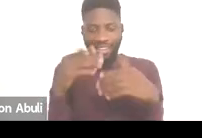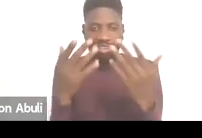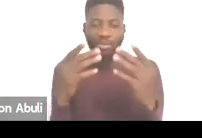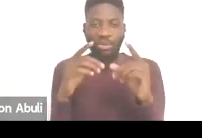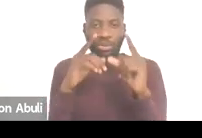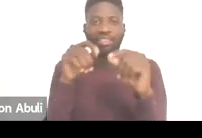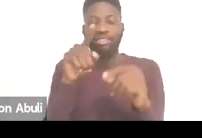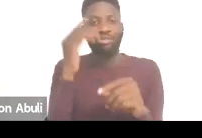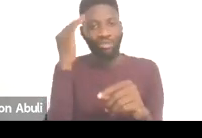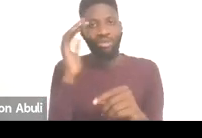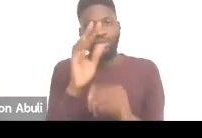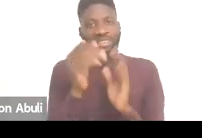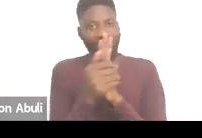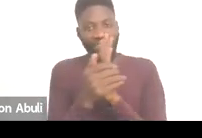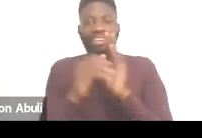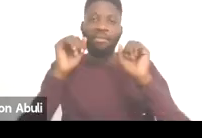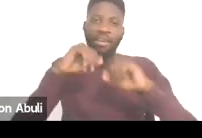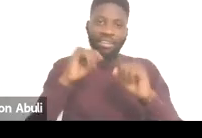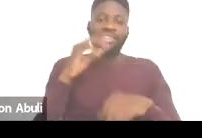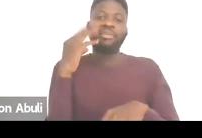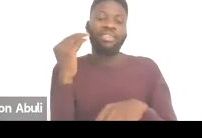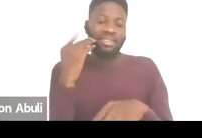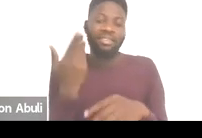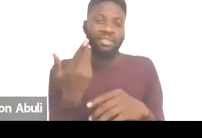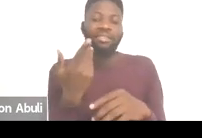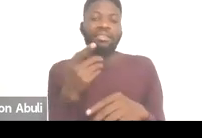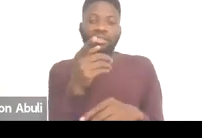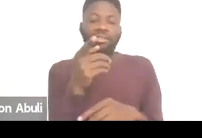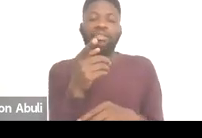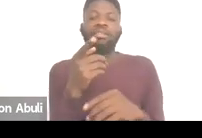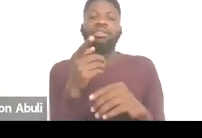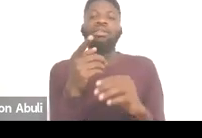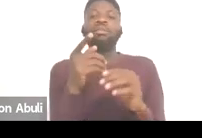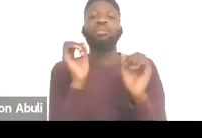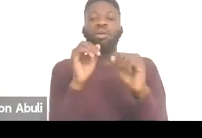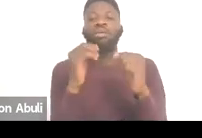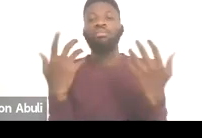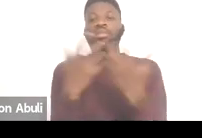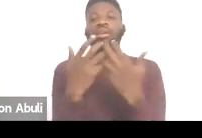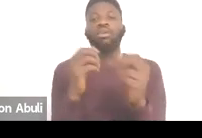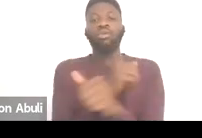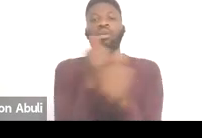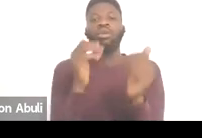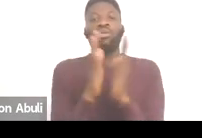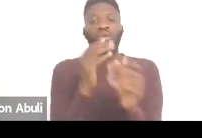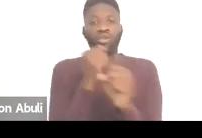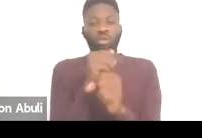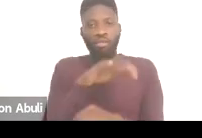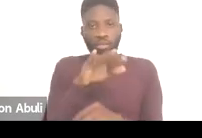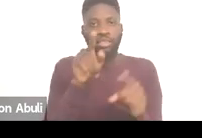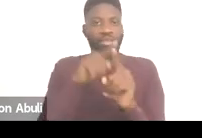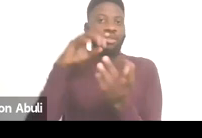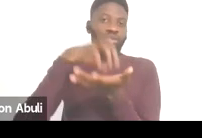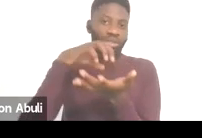your skills and abilities and experiences can be adapted well with the job environment and condition.